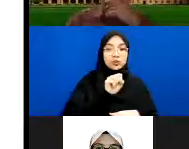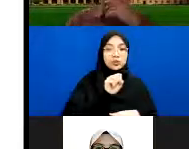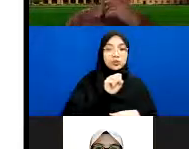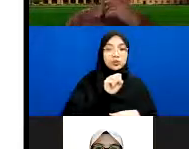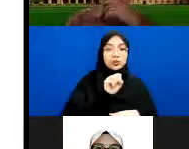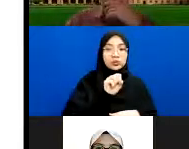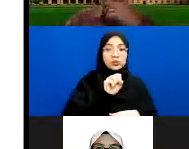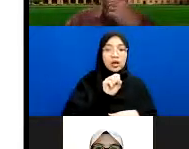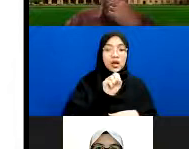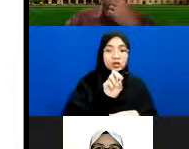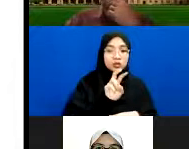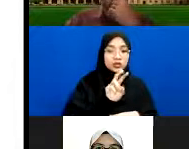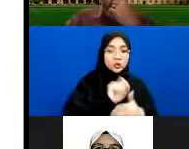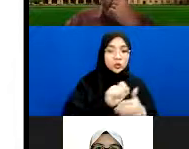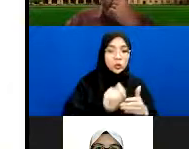Indonesia and Malaysia.